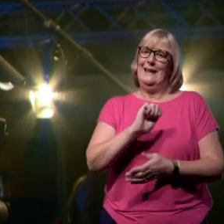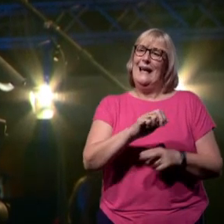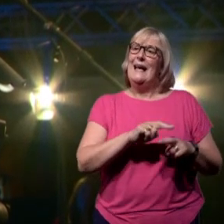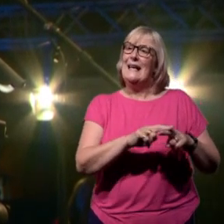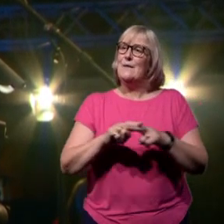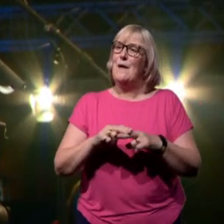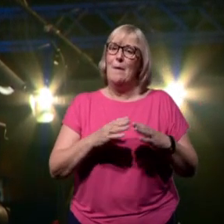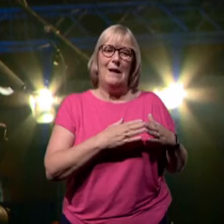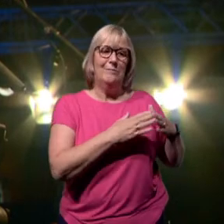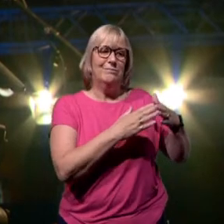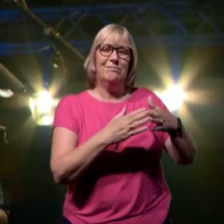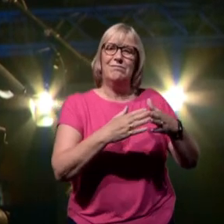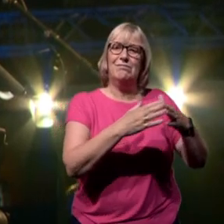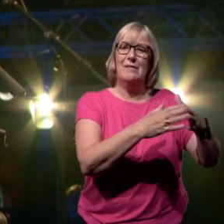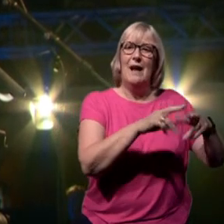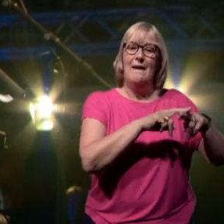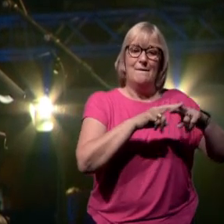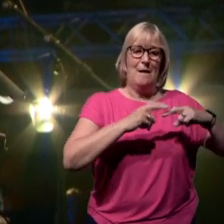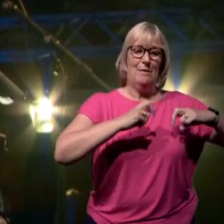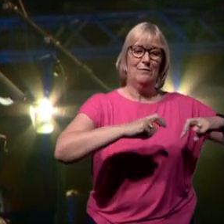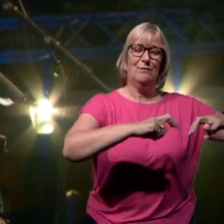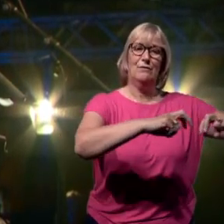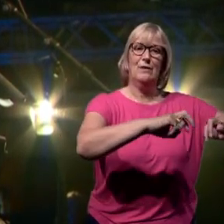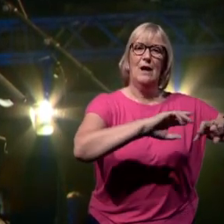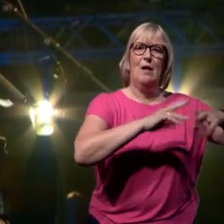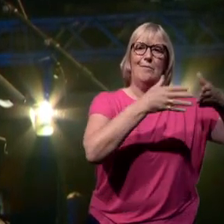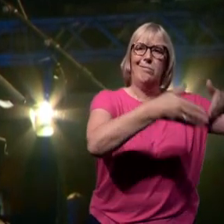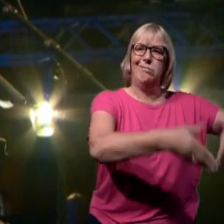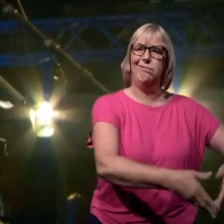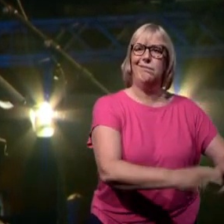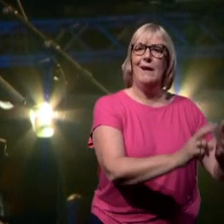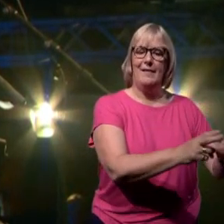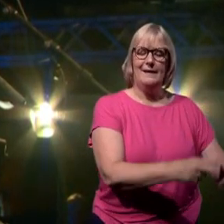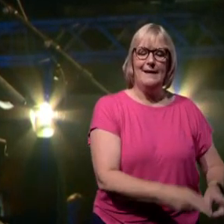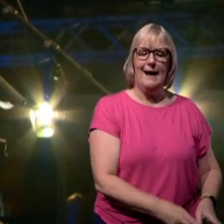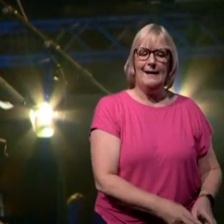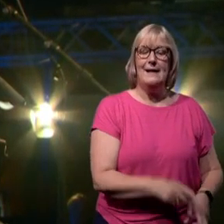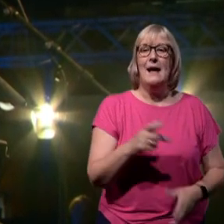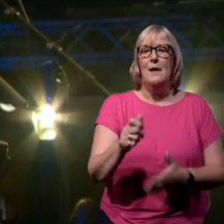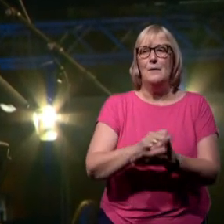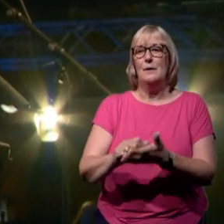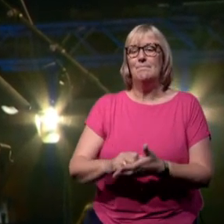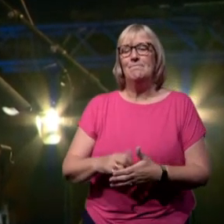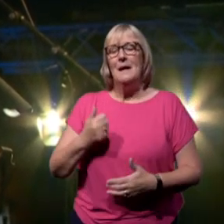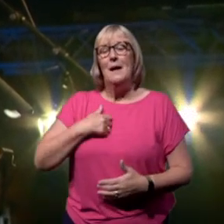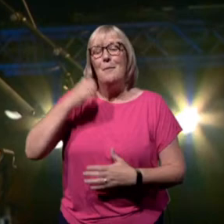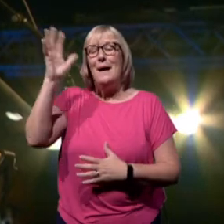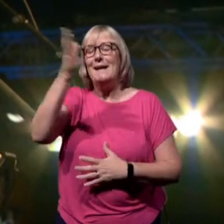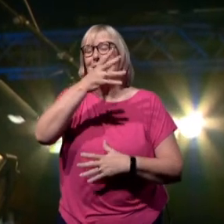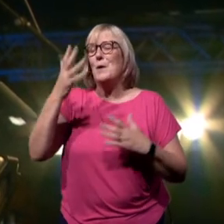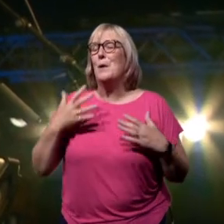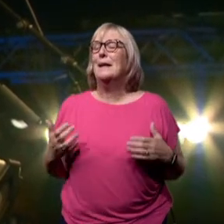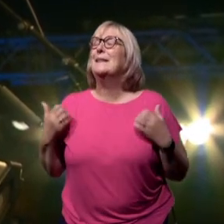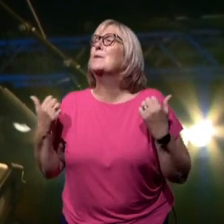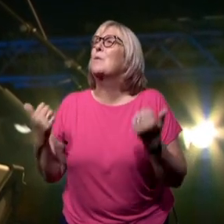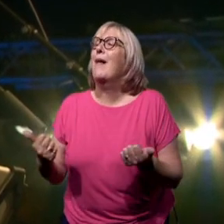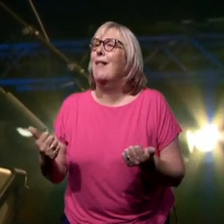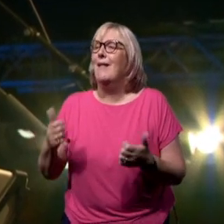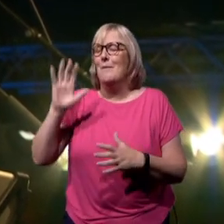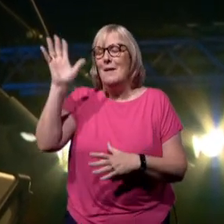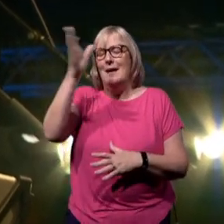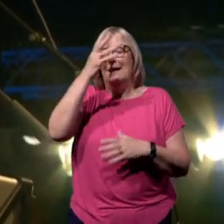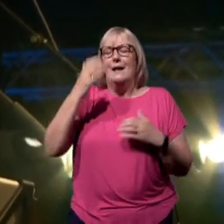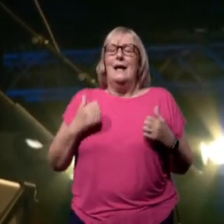what was dearest to him had been taken from him. And yet he still wrote these words, "It's well with my soul, it's well with my